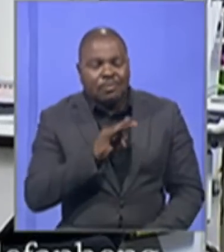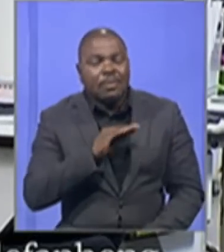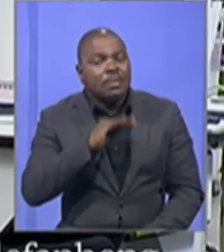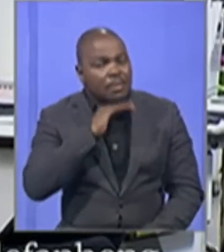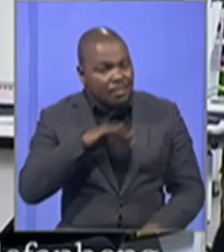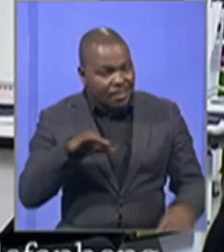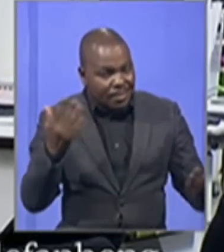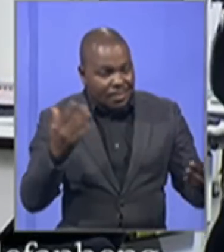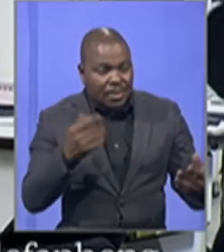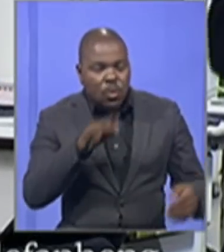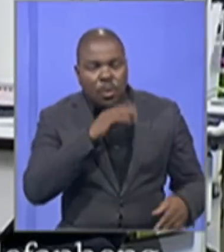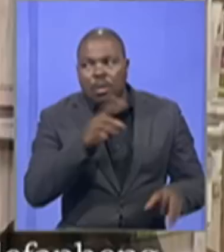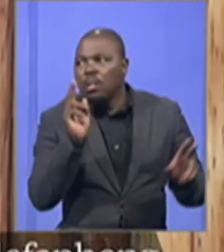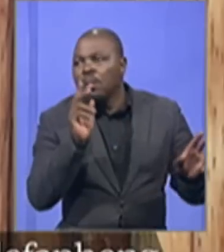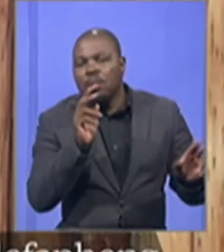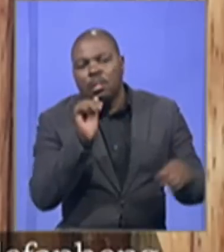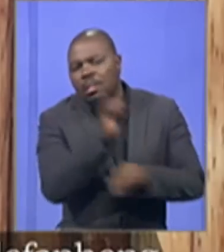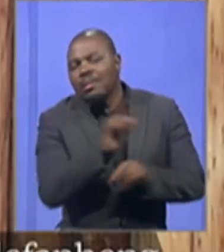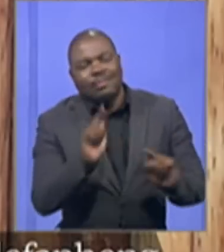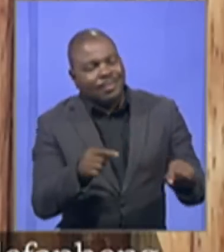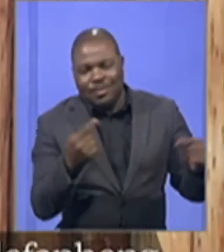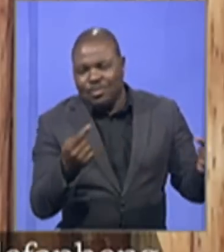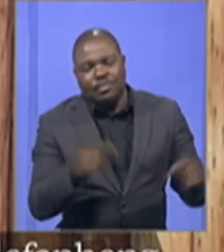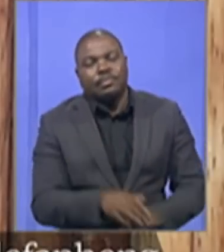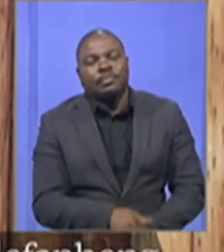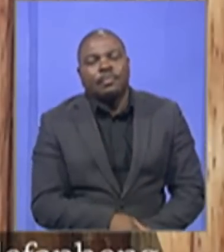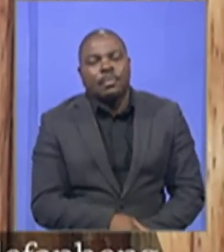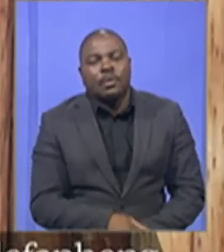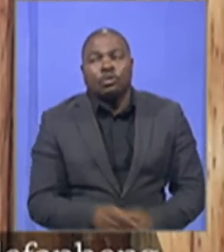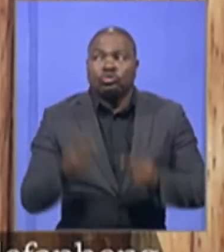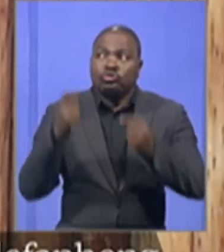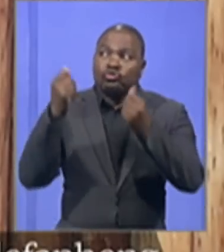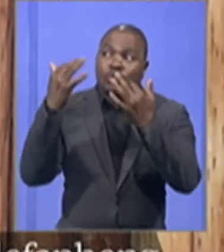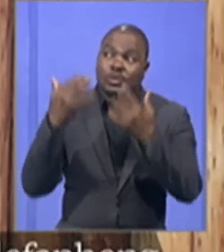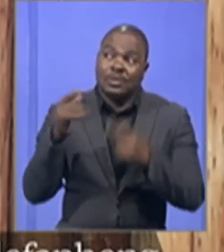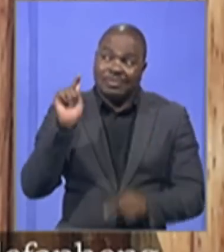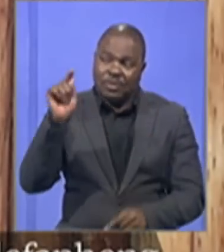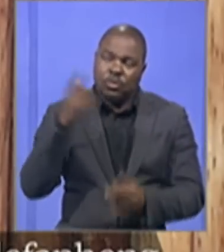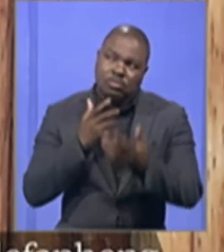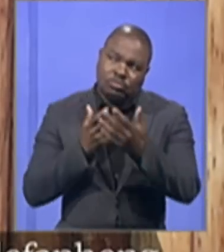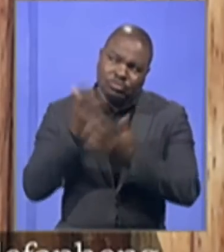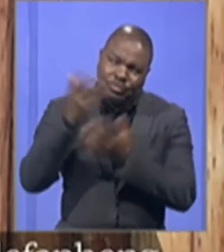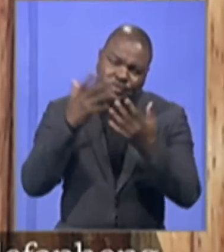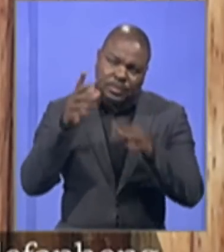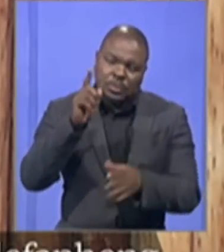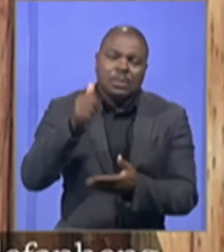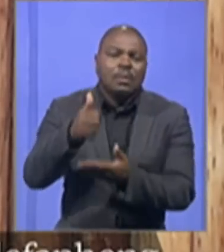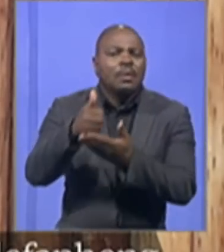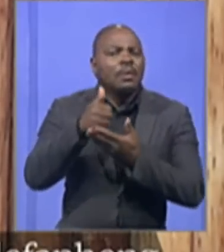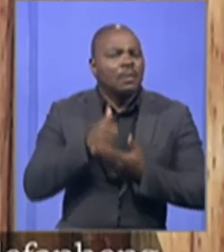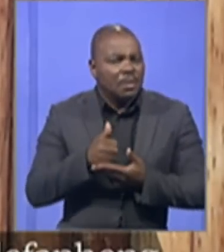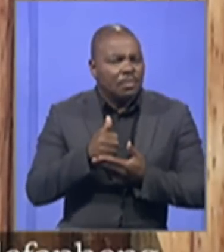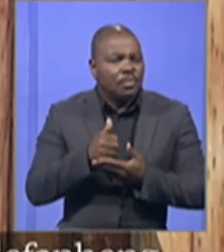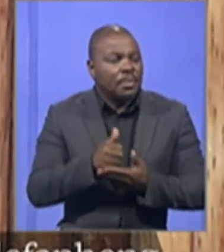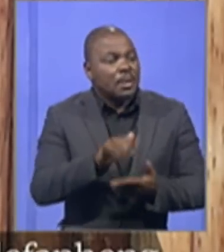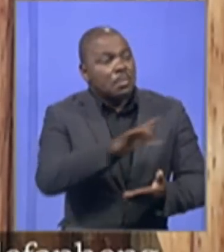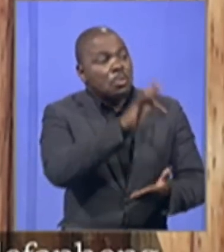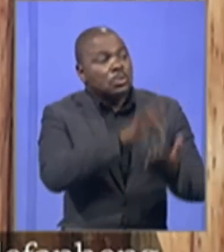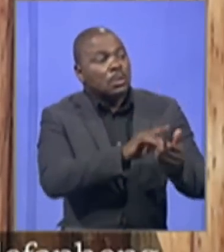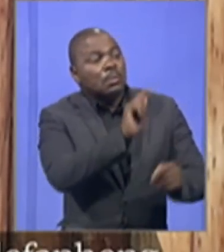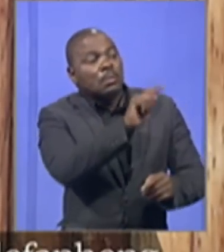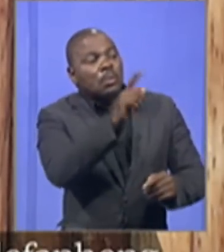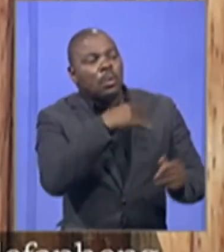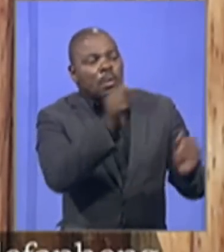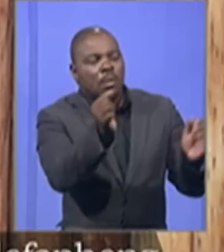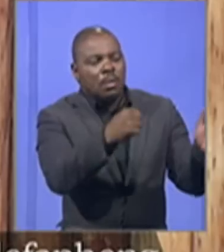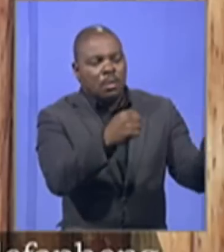taba e ka tlodiswang mahlo fela. Re buisane le treasury hore batle ba re thuse ka hore re tlatse dikgeo tse teng mme